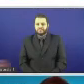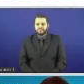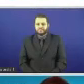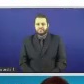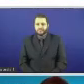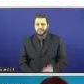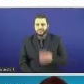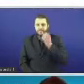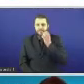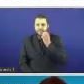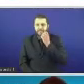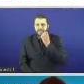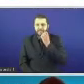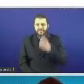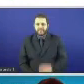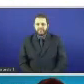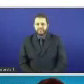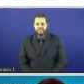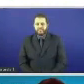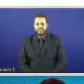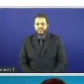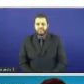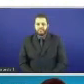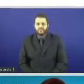it. Cutting quickly.